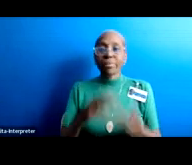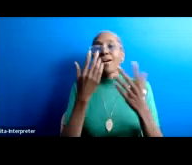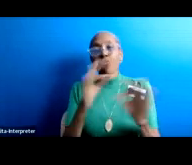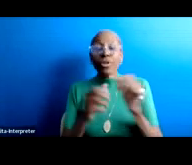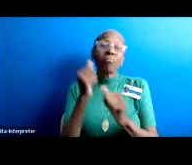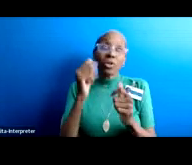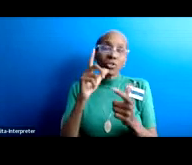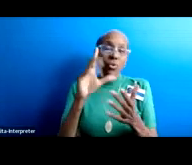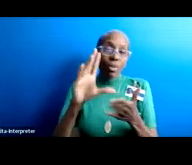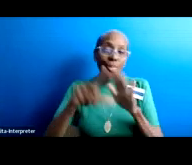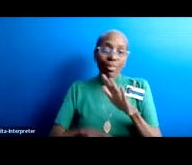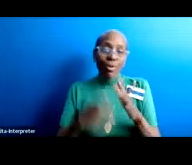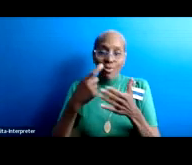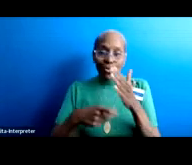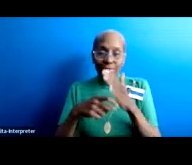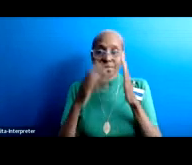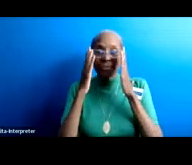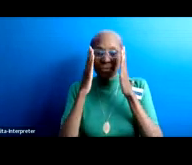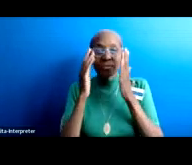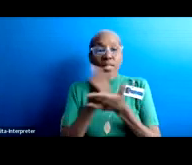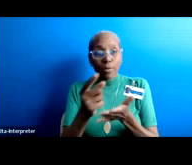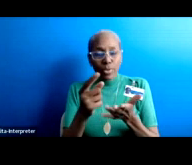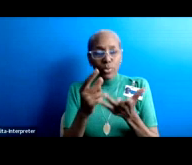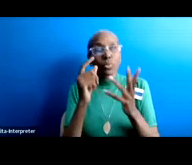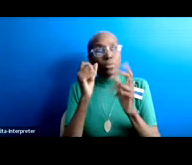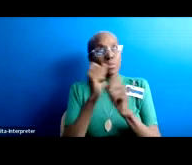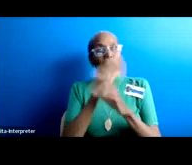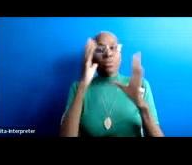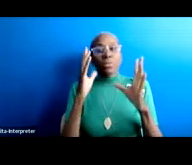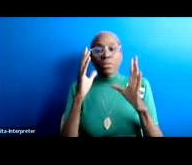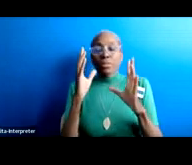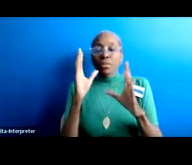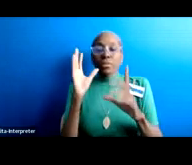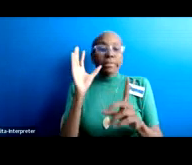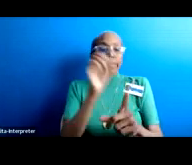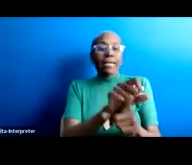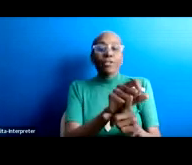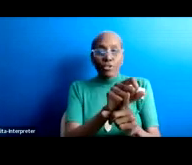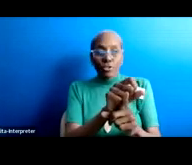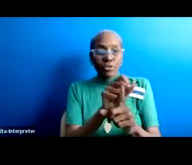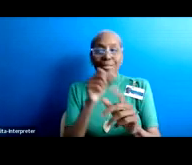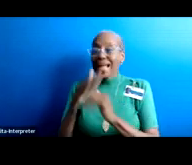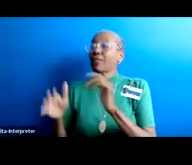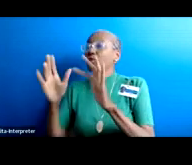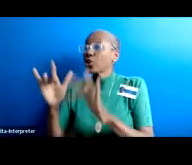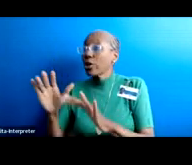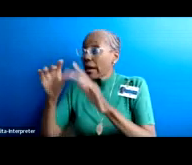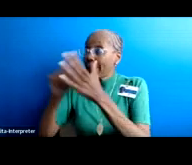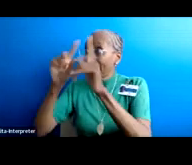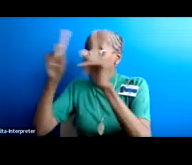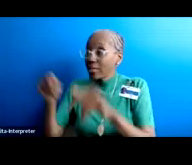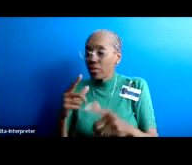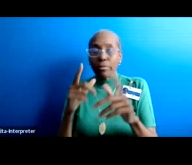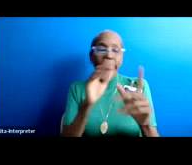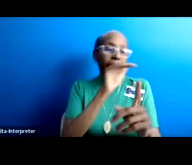or very low cost, and it will help you. It'll help me flag certain things after I've made a page. It will highlight in